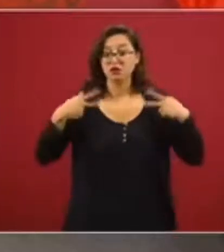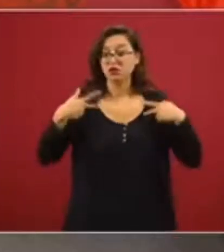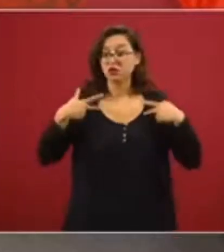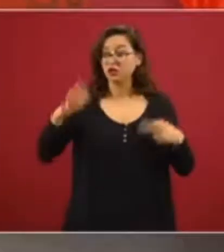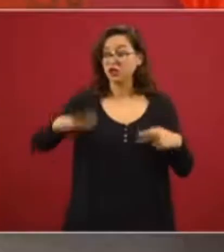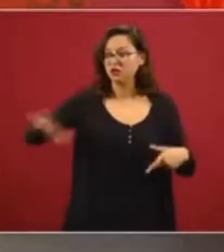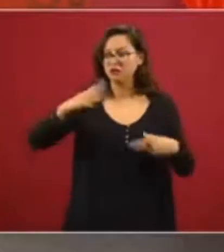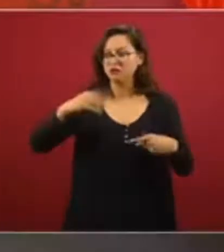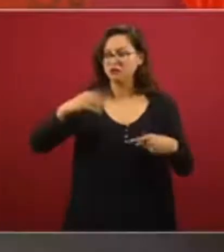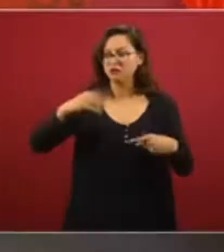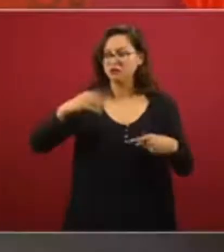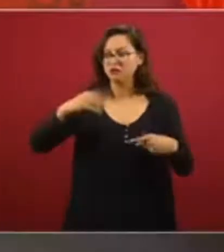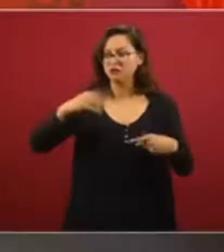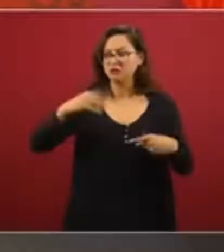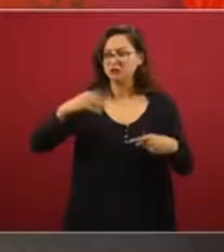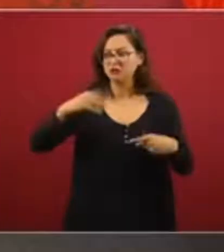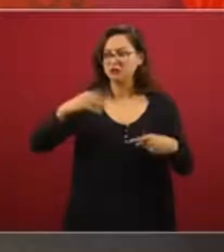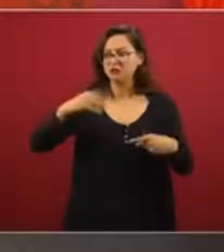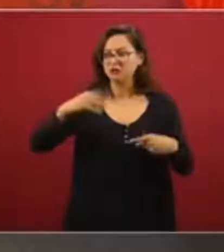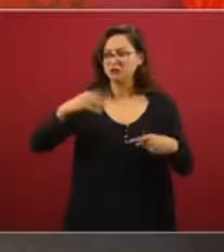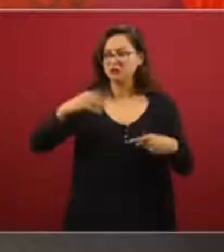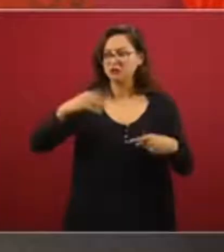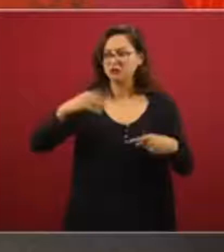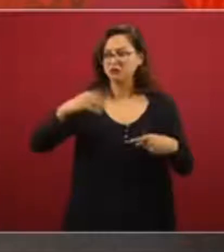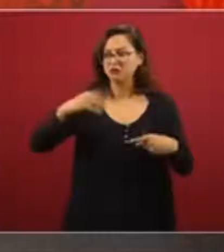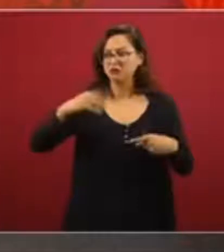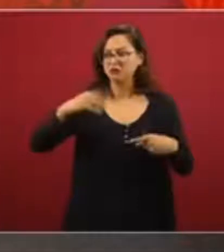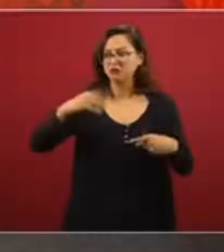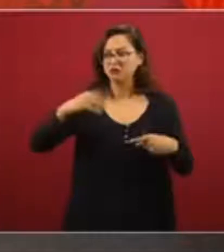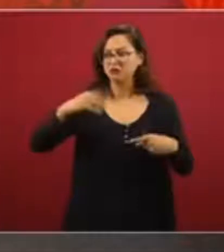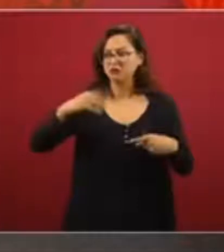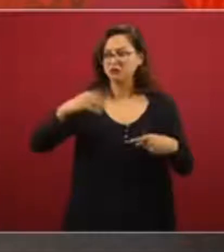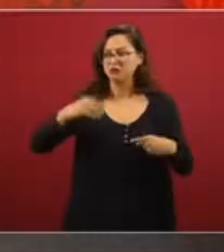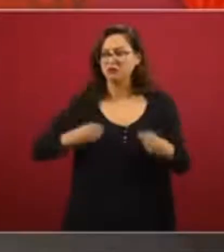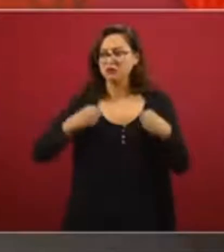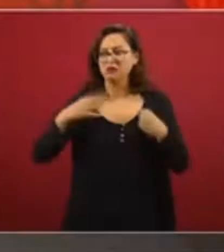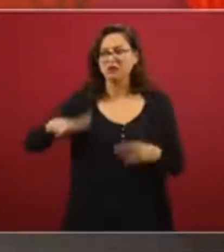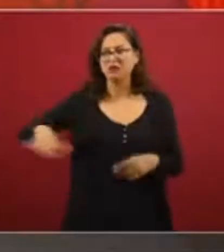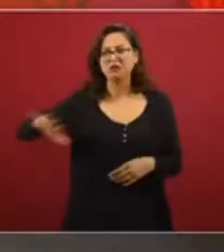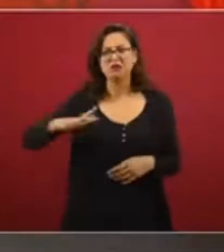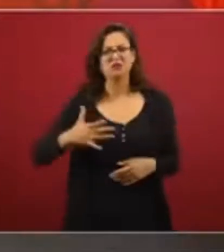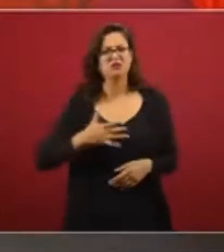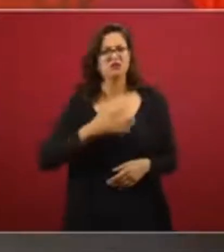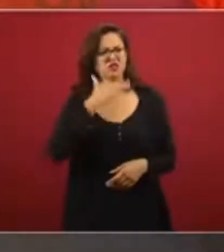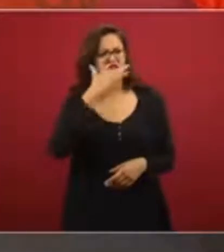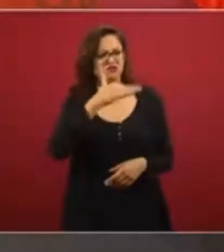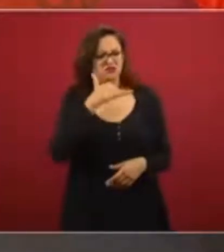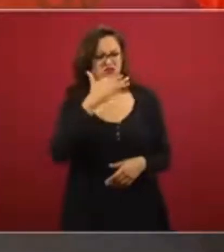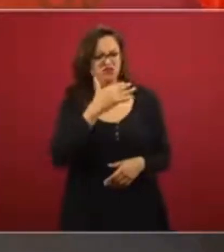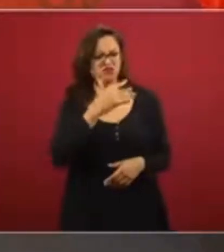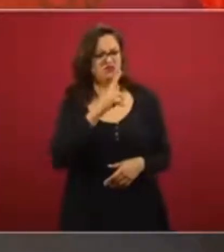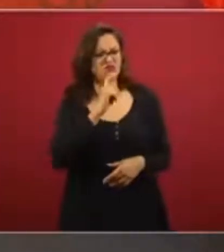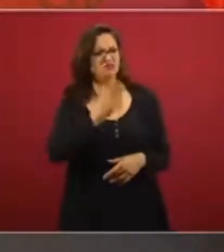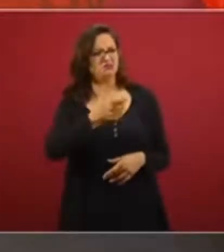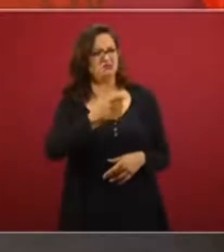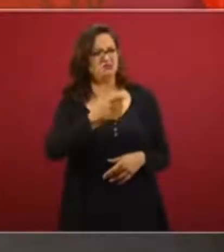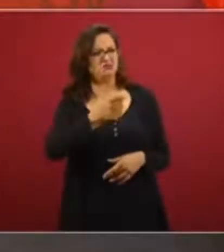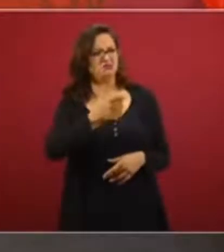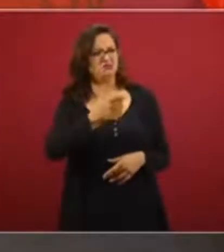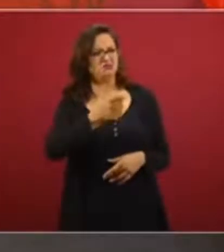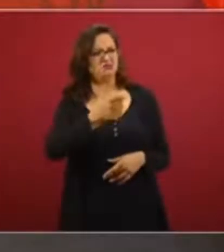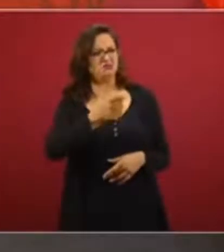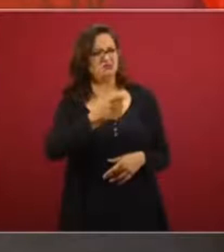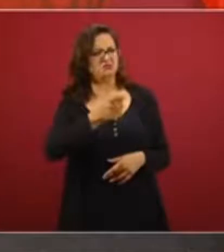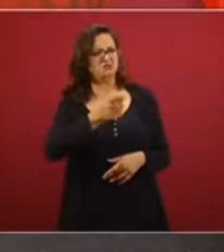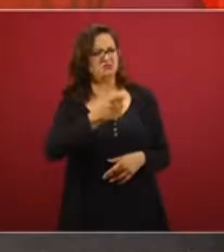qué es la corrupción. The Danish don't know what corruption is. Es algo ajeno, It